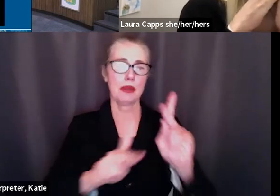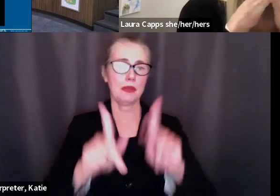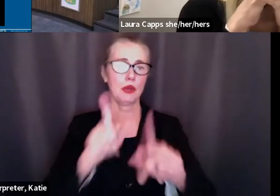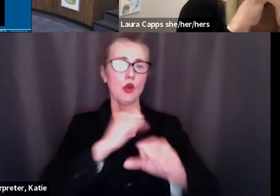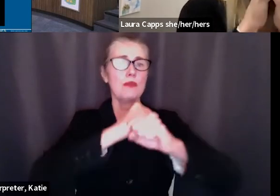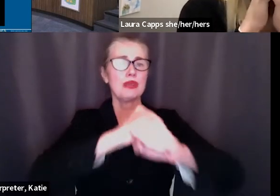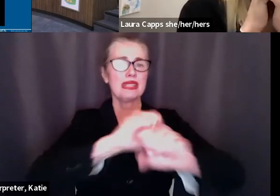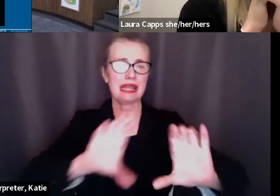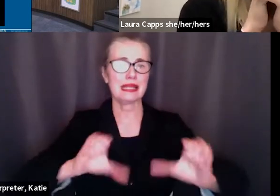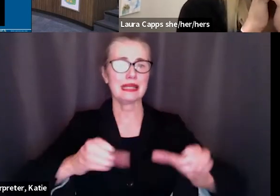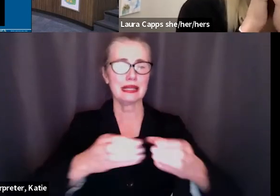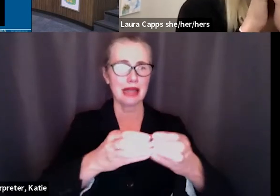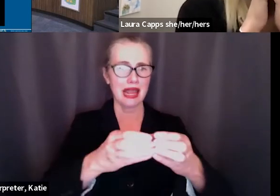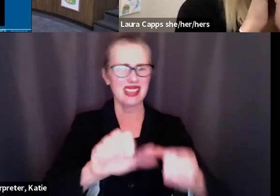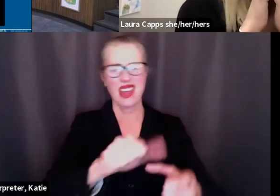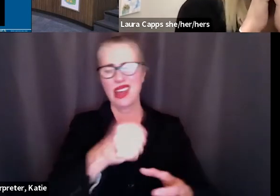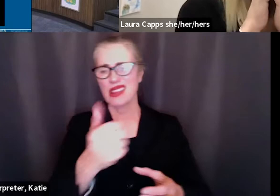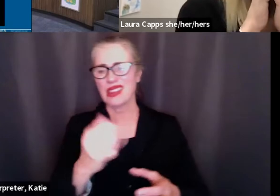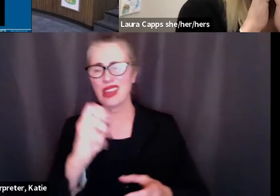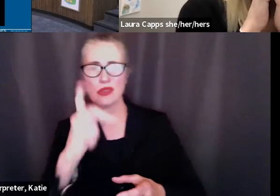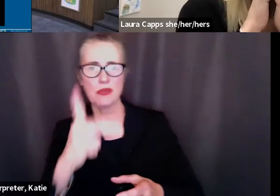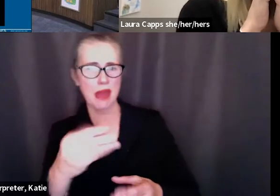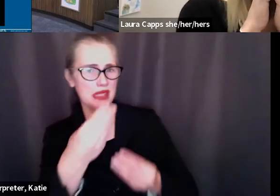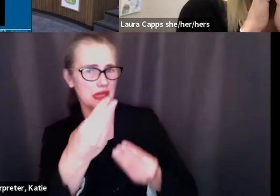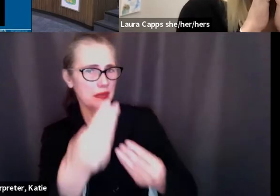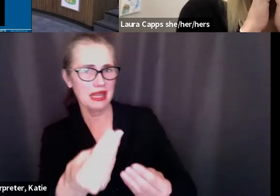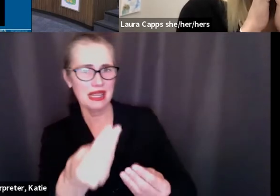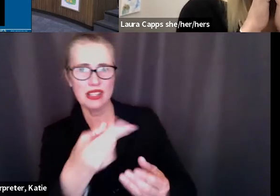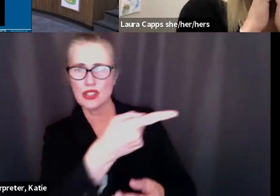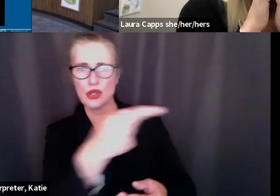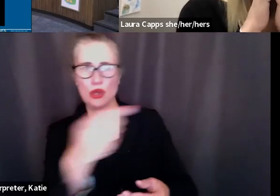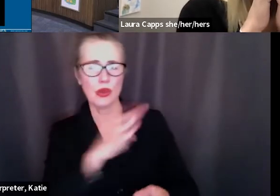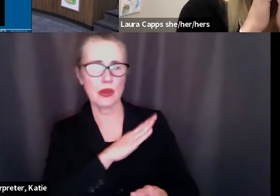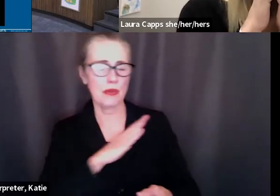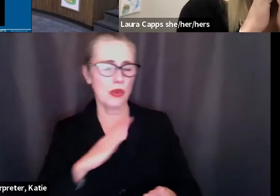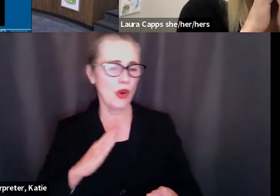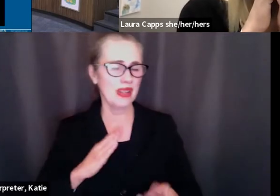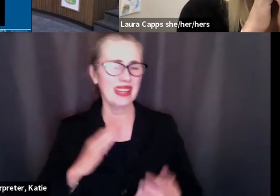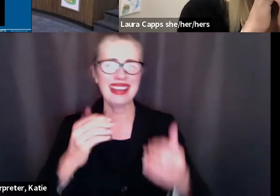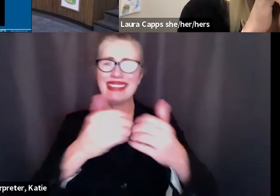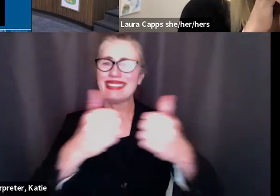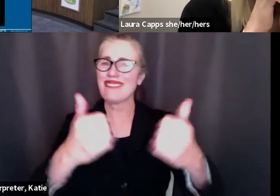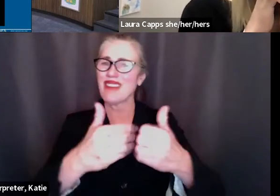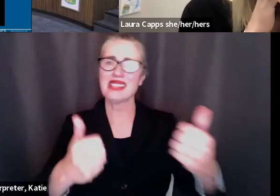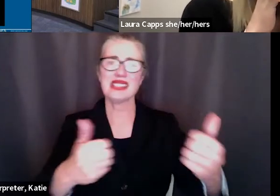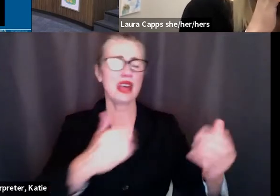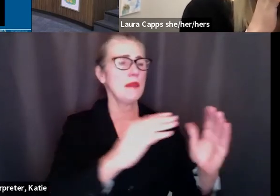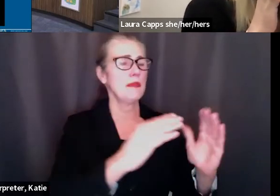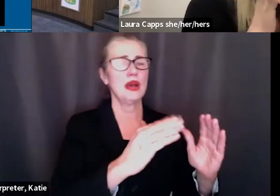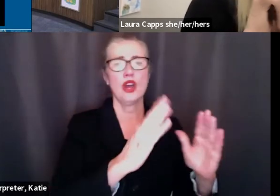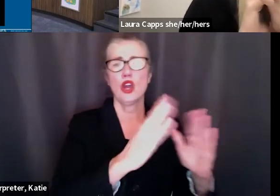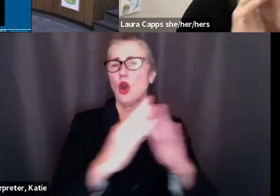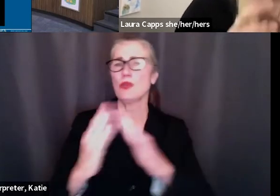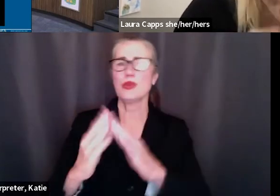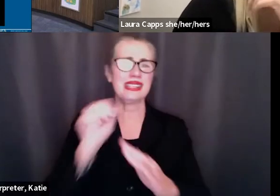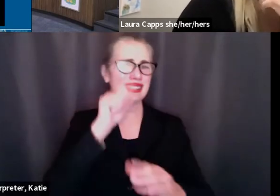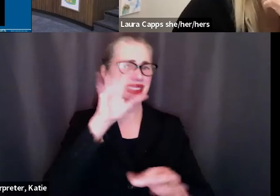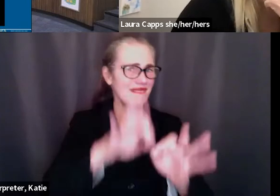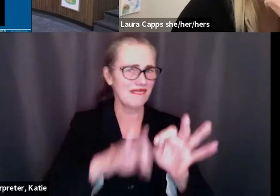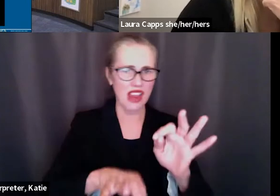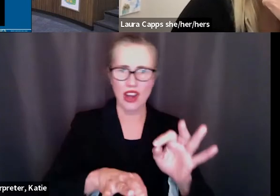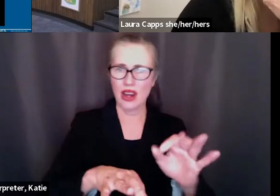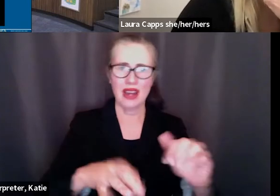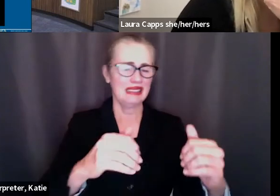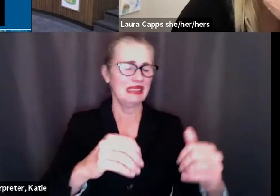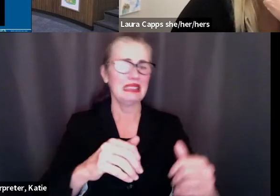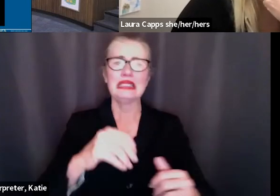the other maps submitted to the santa barbara school board hurt minority communities by dividing them up and combining them with affluent communities it doesn't make sense to have people who